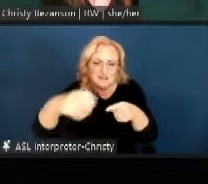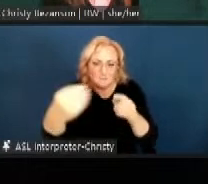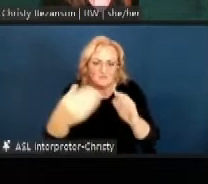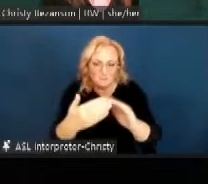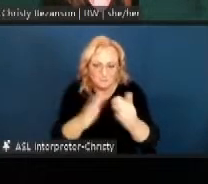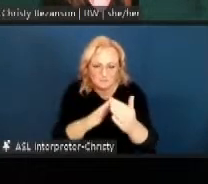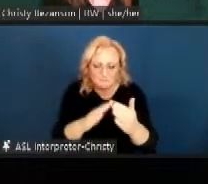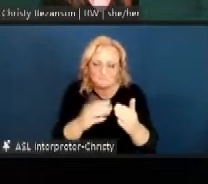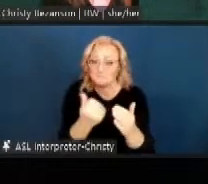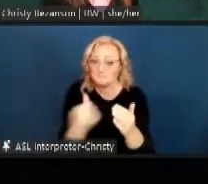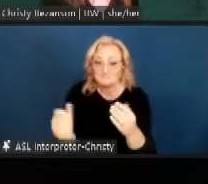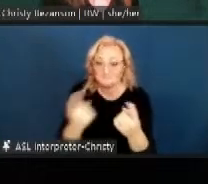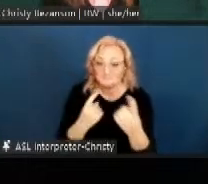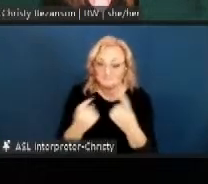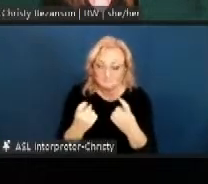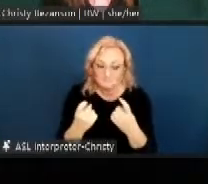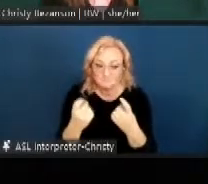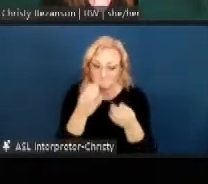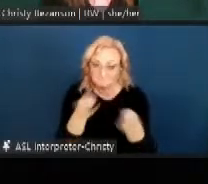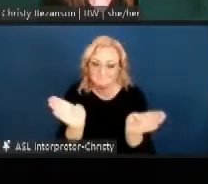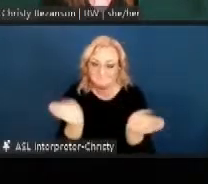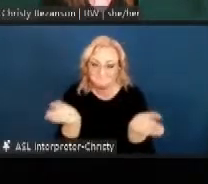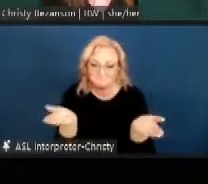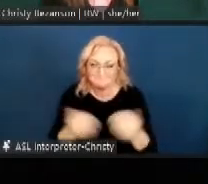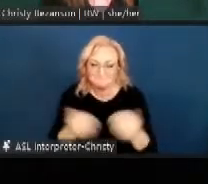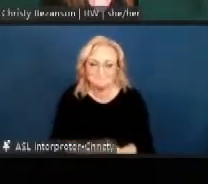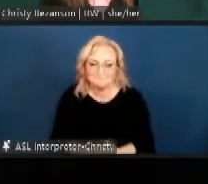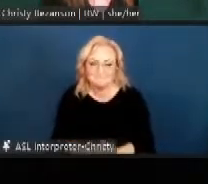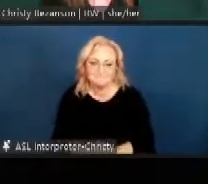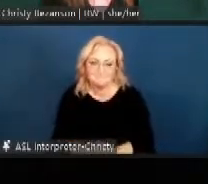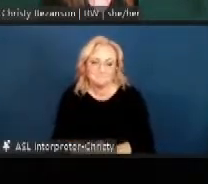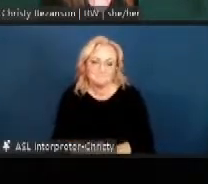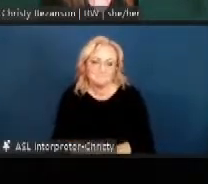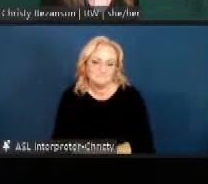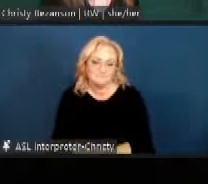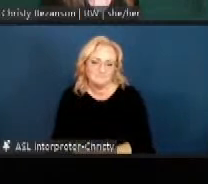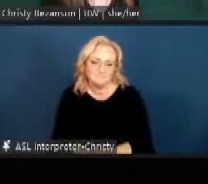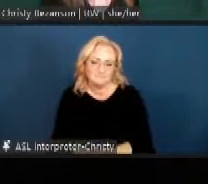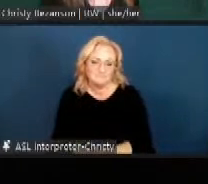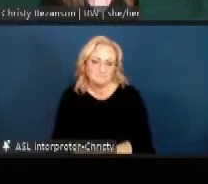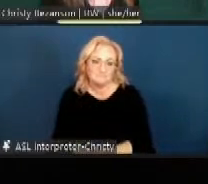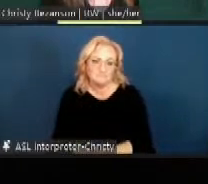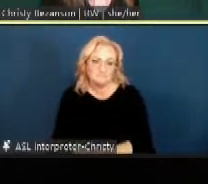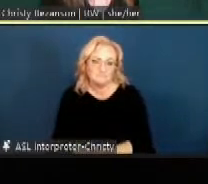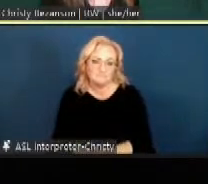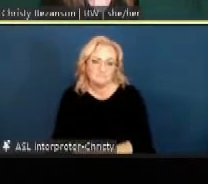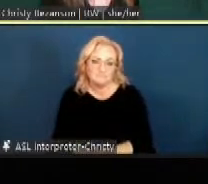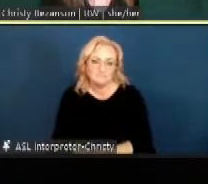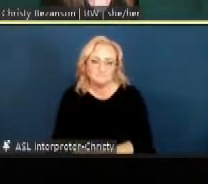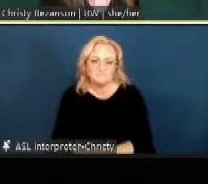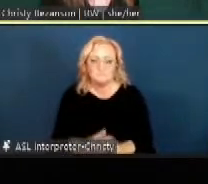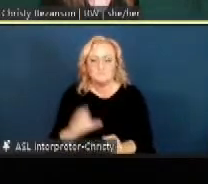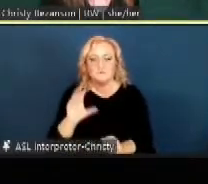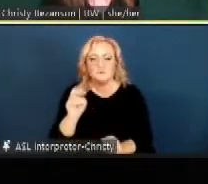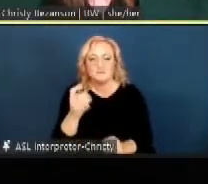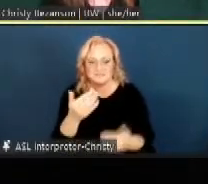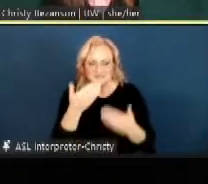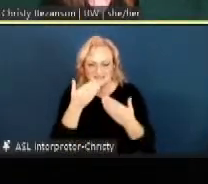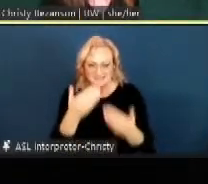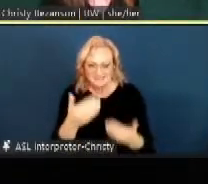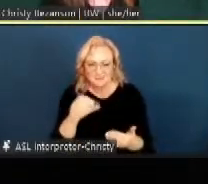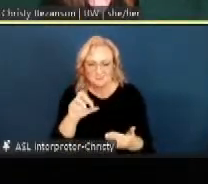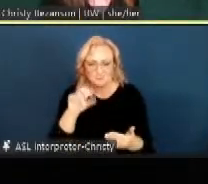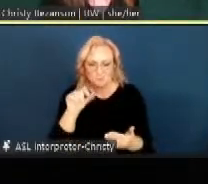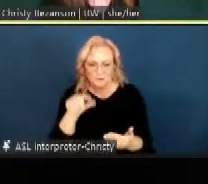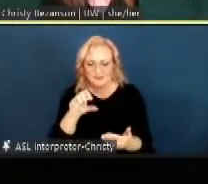guys have any questions, we're open to that. Thank you, Craig and Sarah. Governor, do you